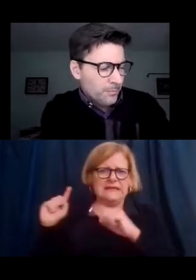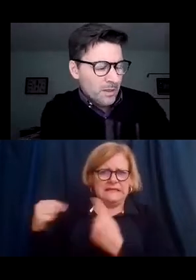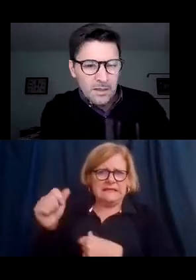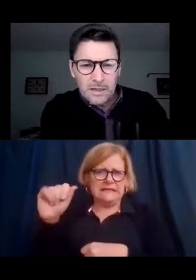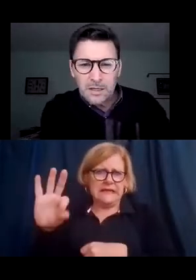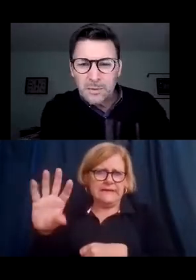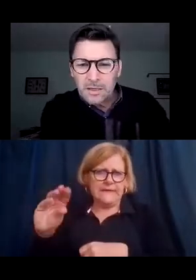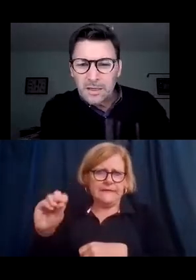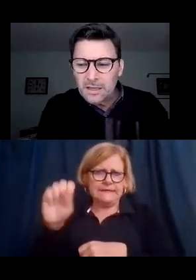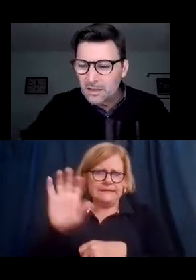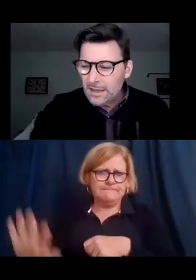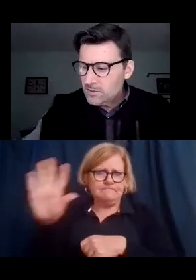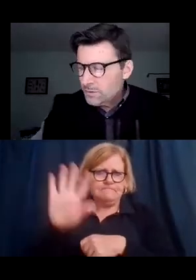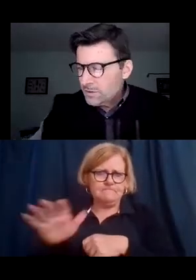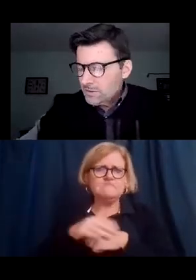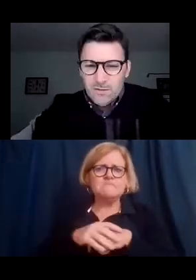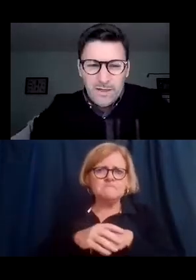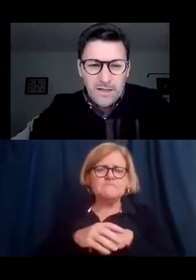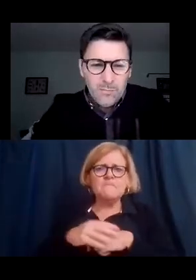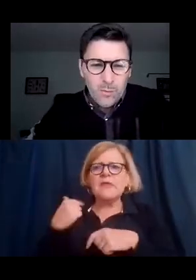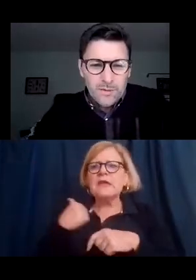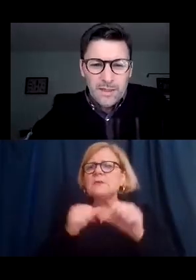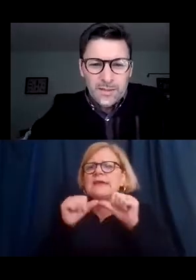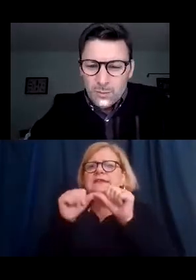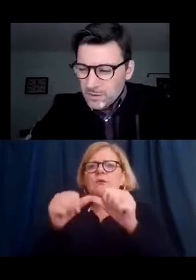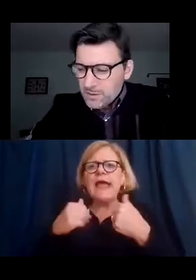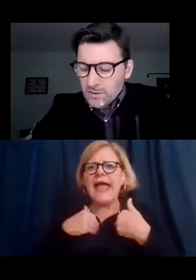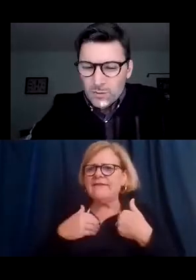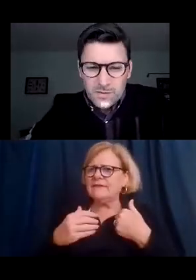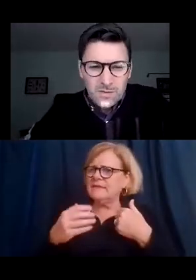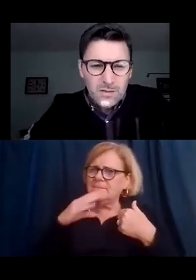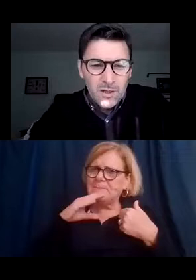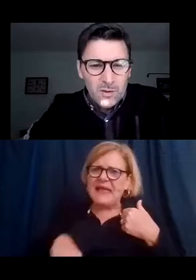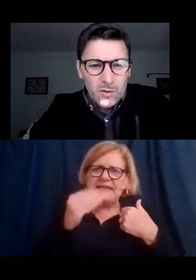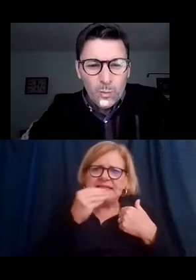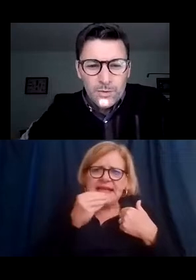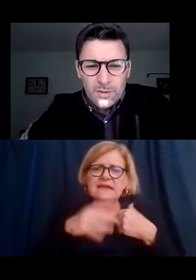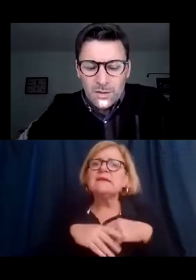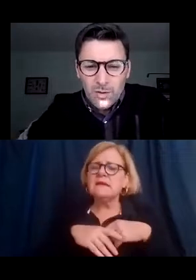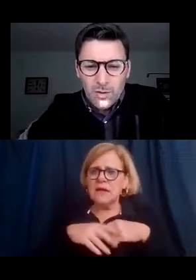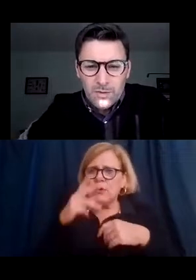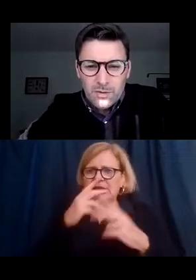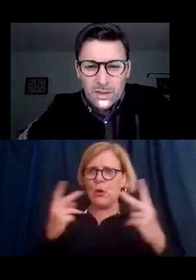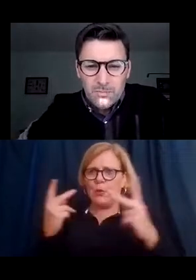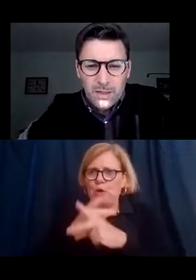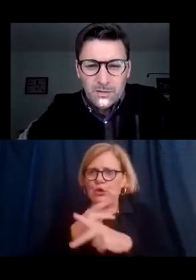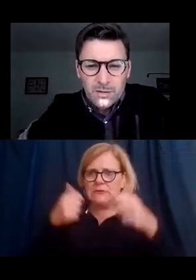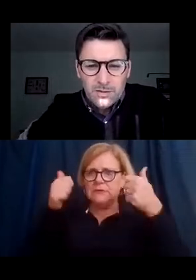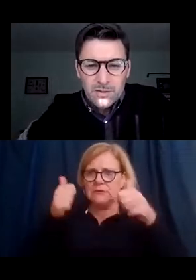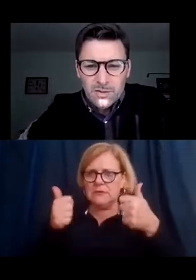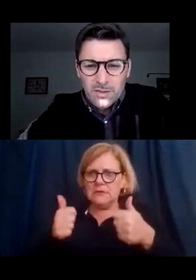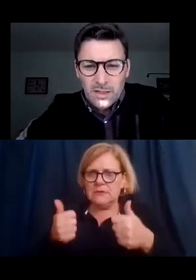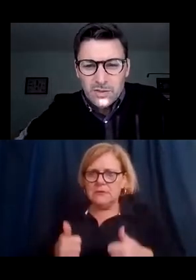so. And as we continue to have poor diets, we continue to see the worsening of all of these chronic